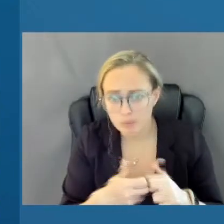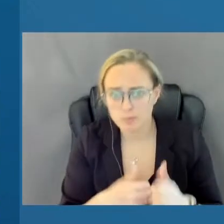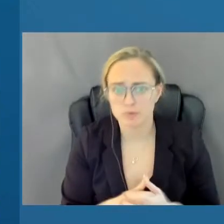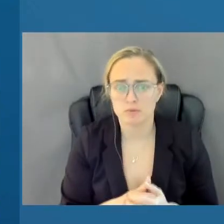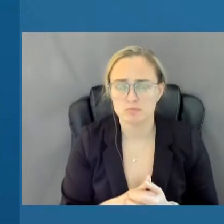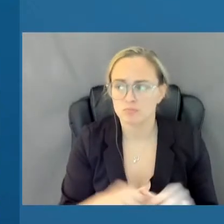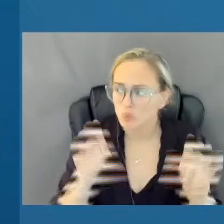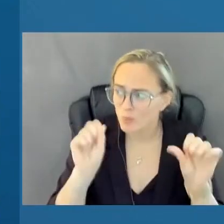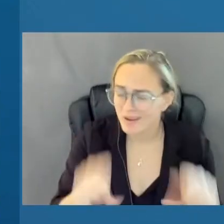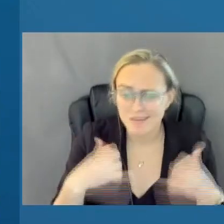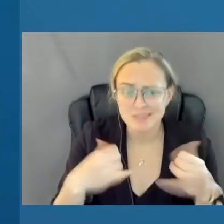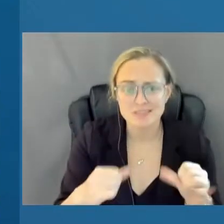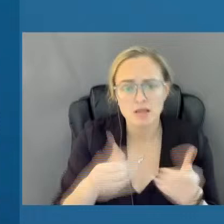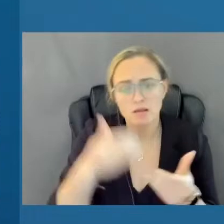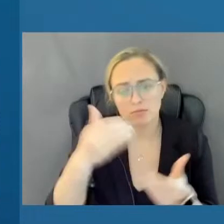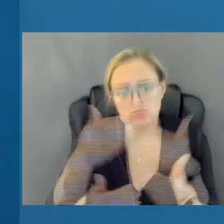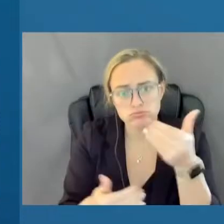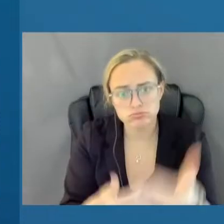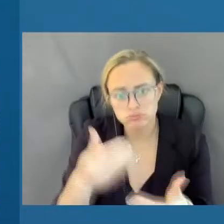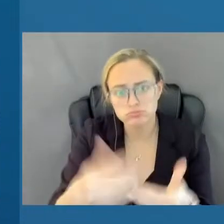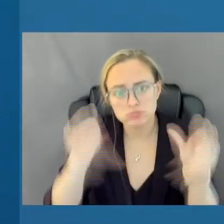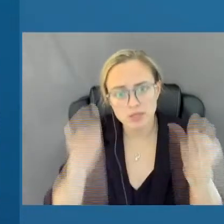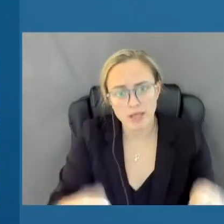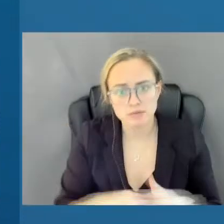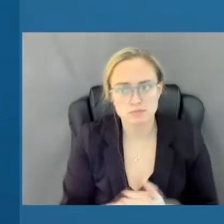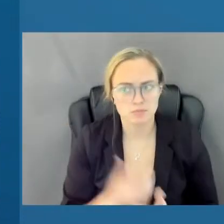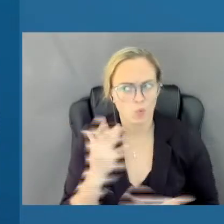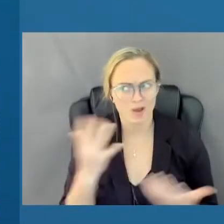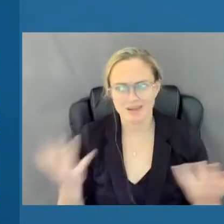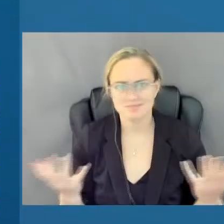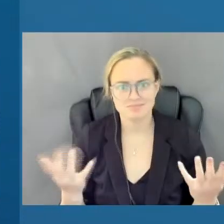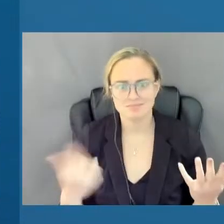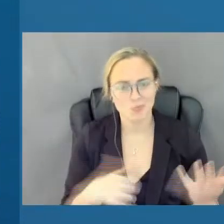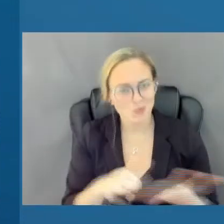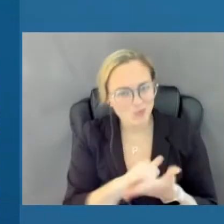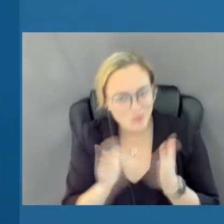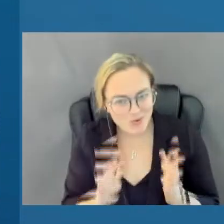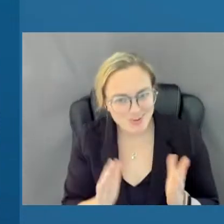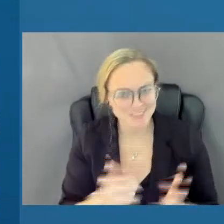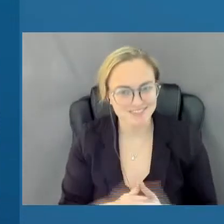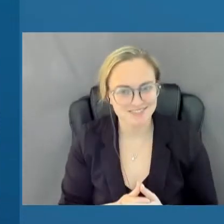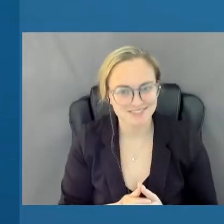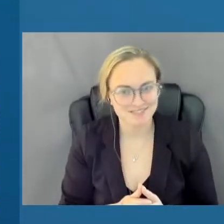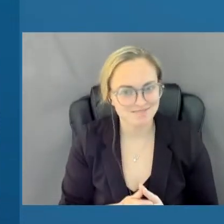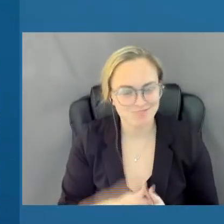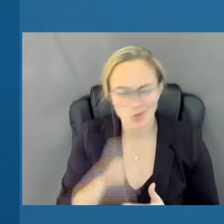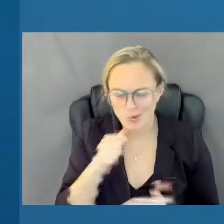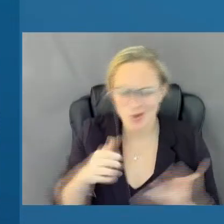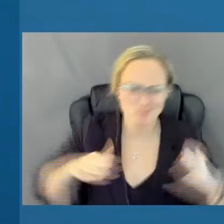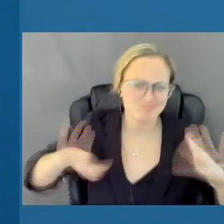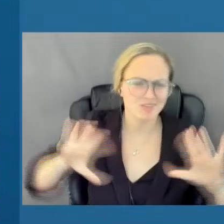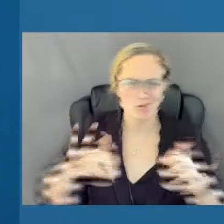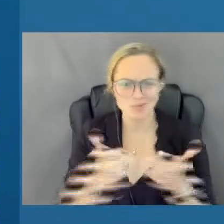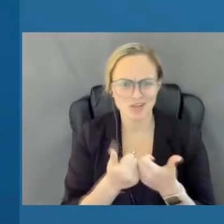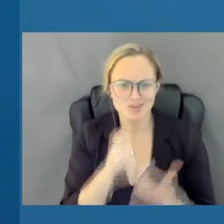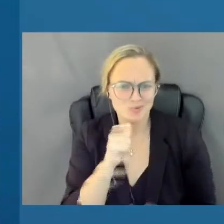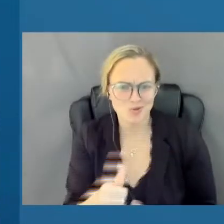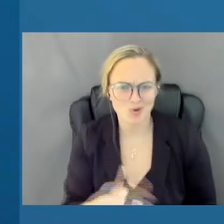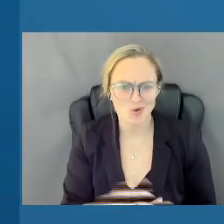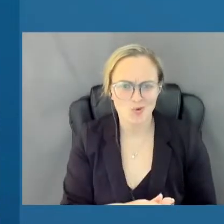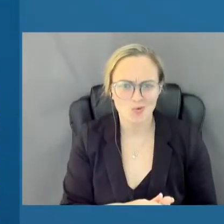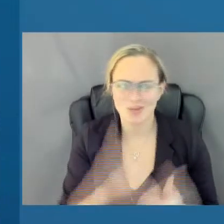can still move forward. Why? Because we're New Yorkers. We don't back down from challenges, we overcome